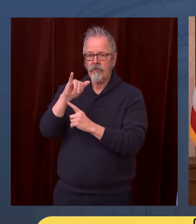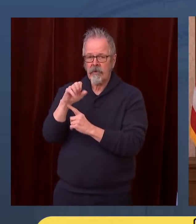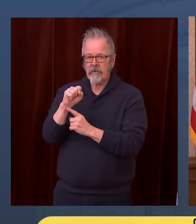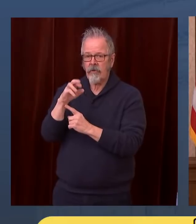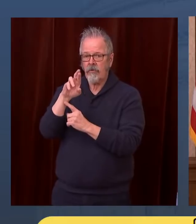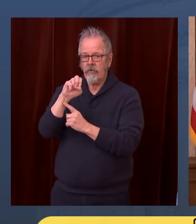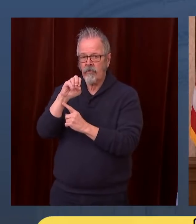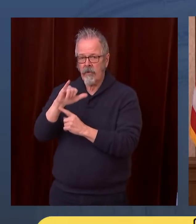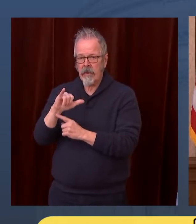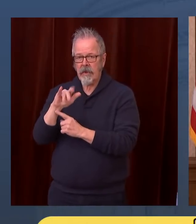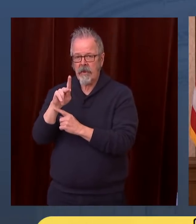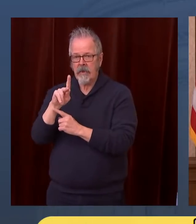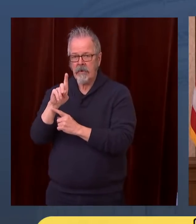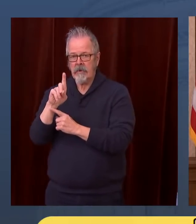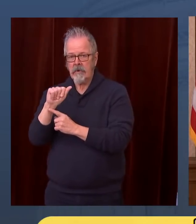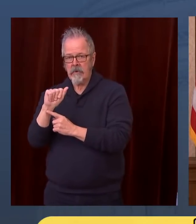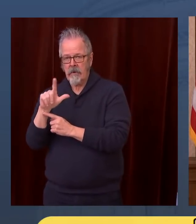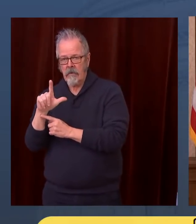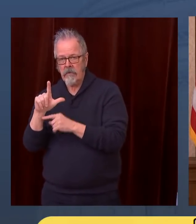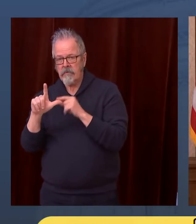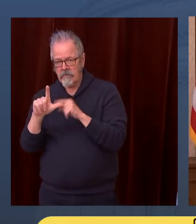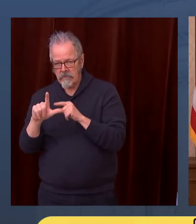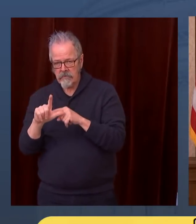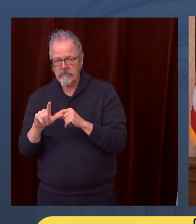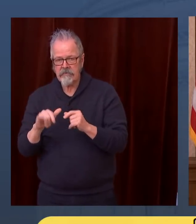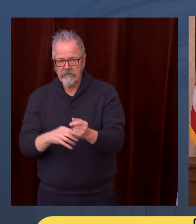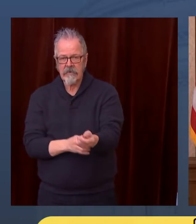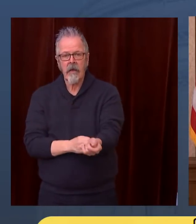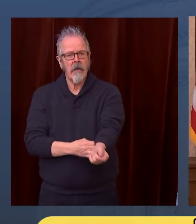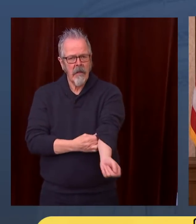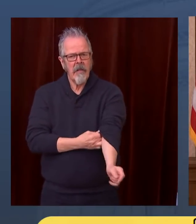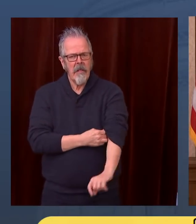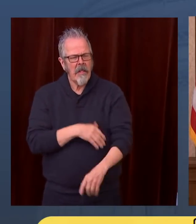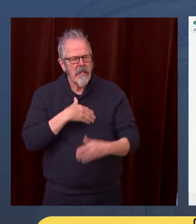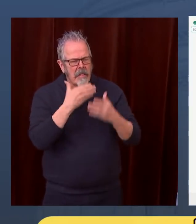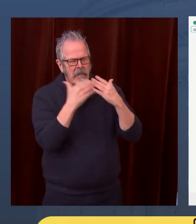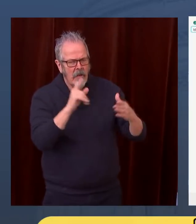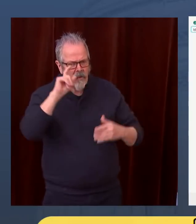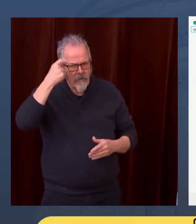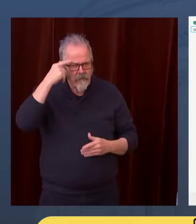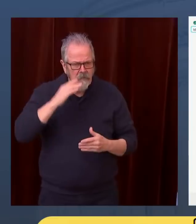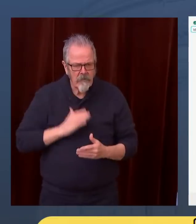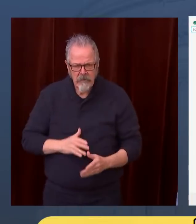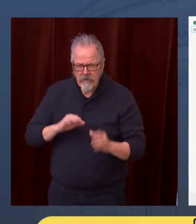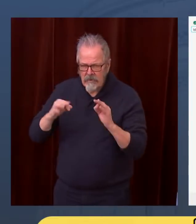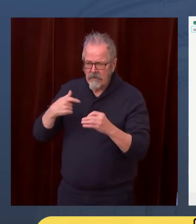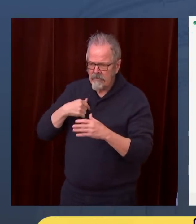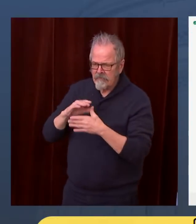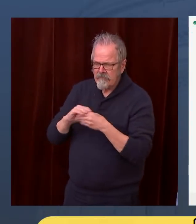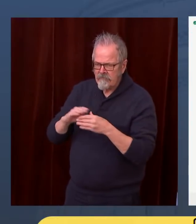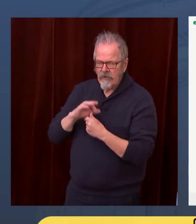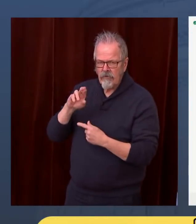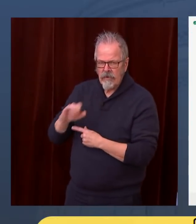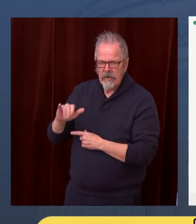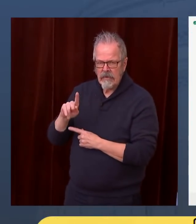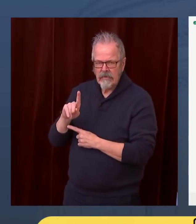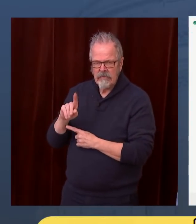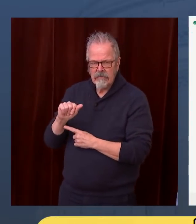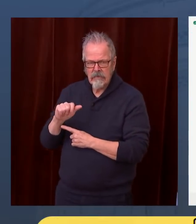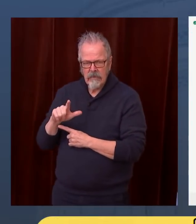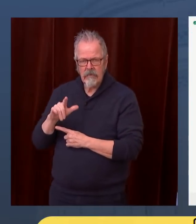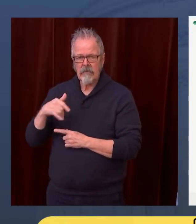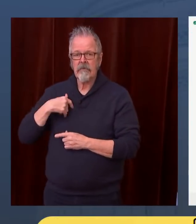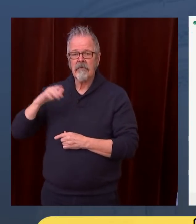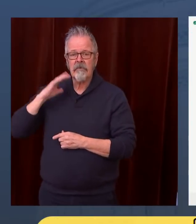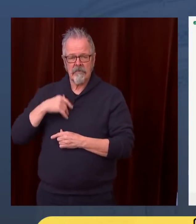Thank you, Governor. Thanks, everybody, for really being a part of this moment. 2 years ago, the governor and I stood before the people of the state of Washington,